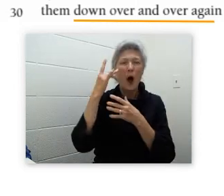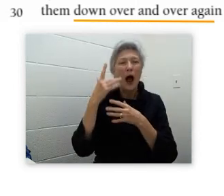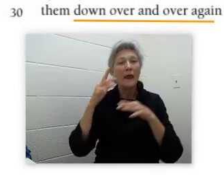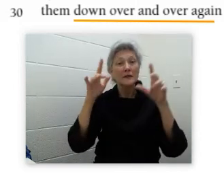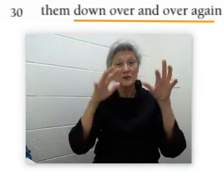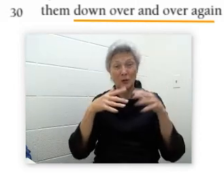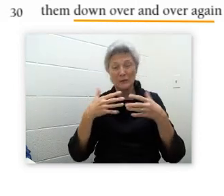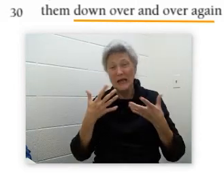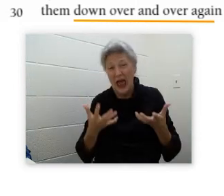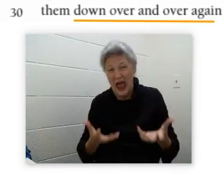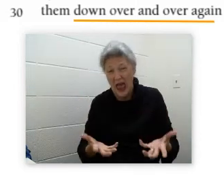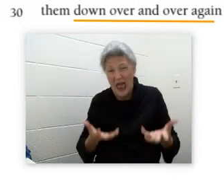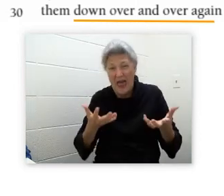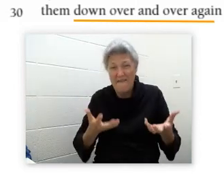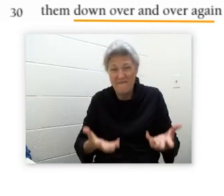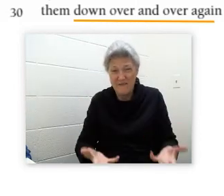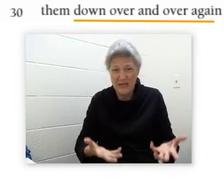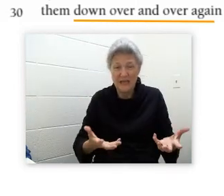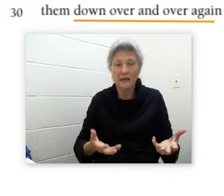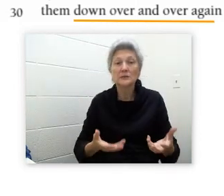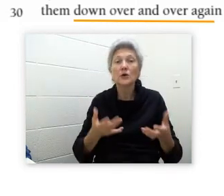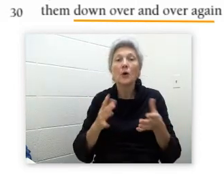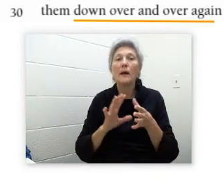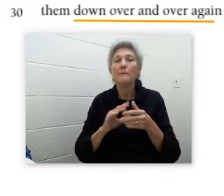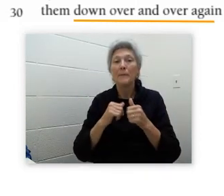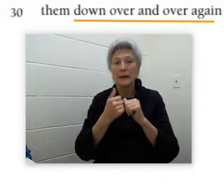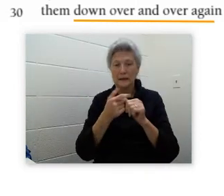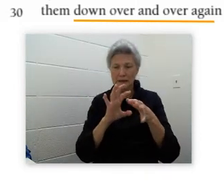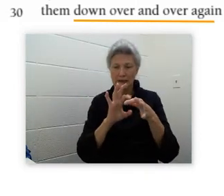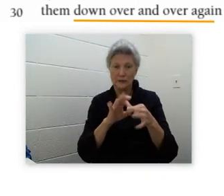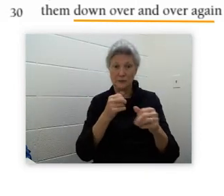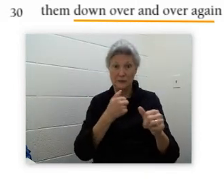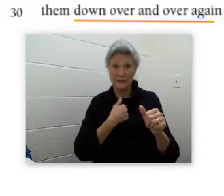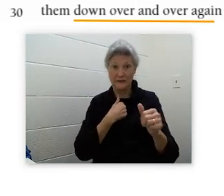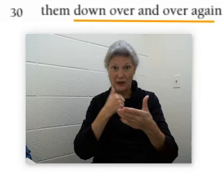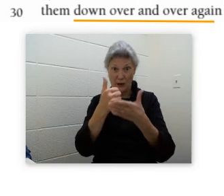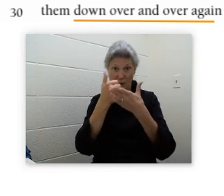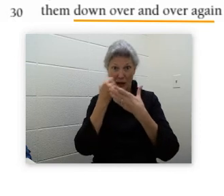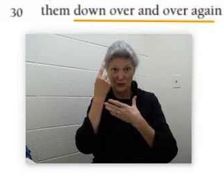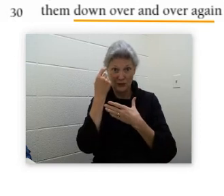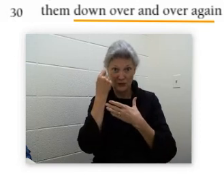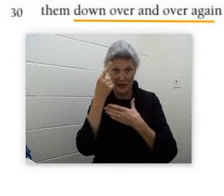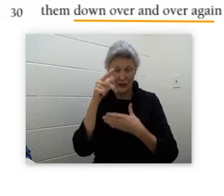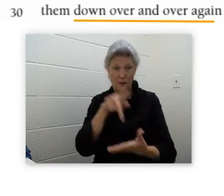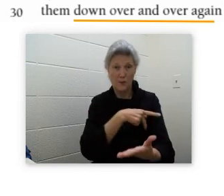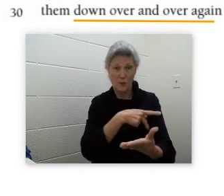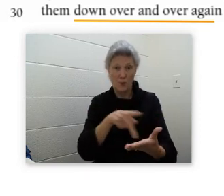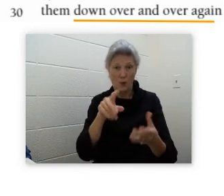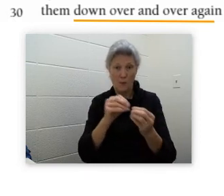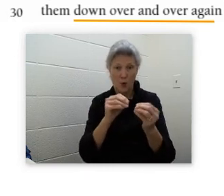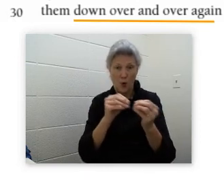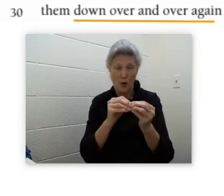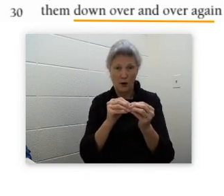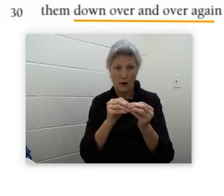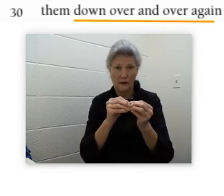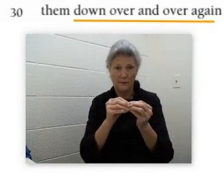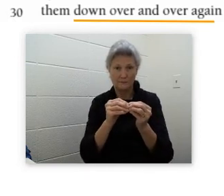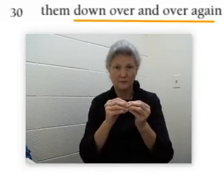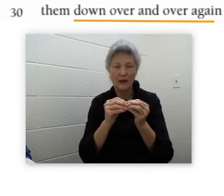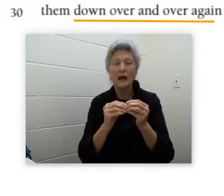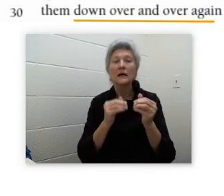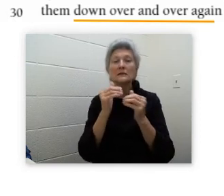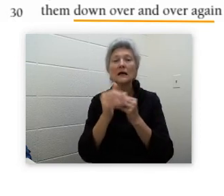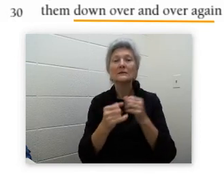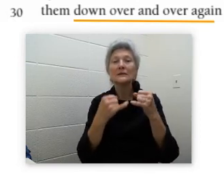So I'm making all of those connections just to help me understand this poem a bit more. Jumping down